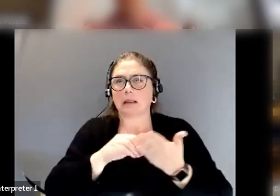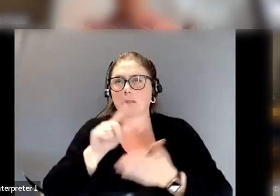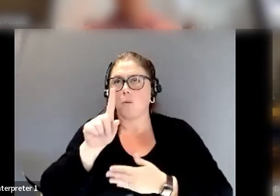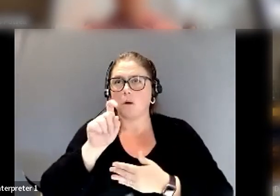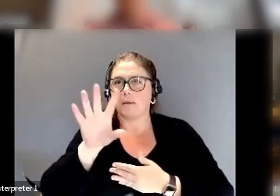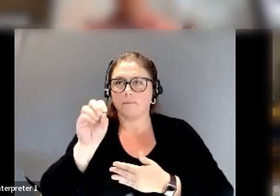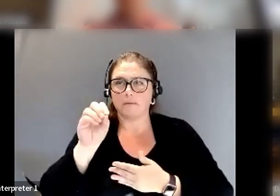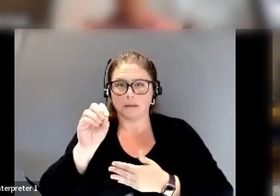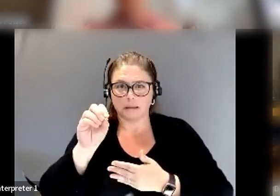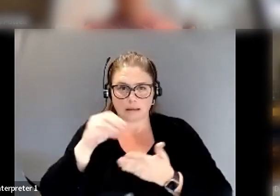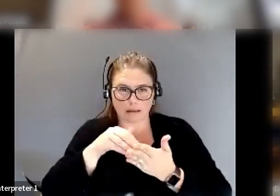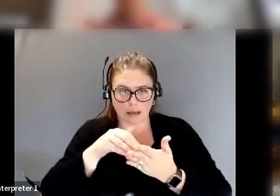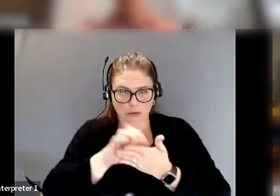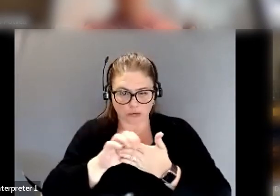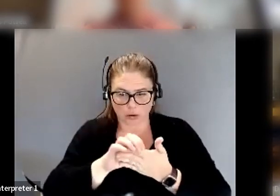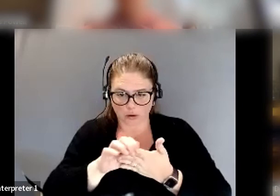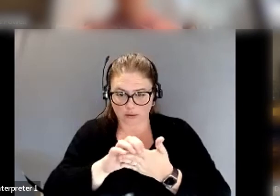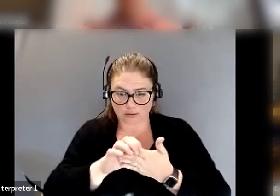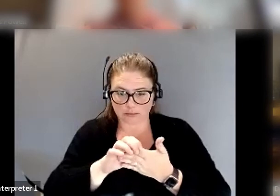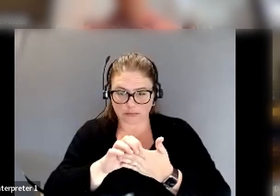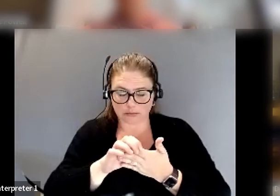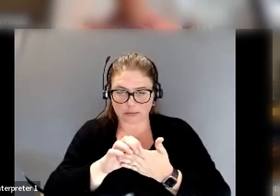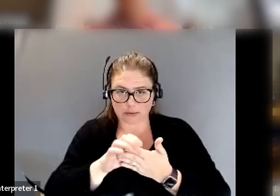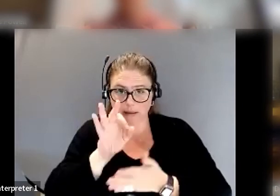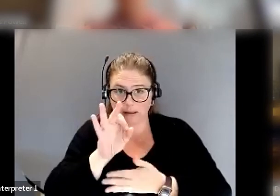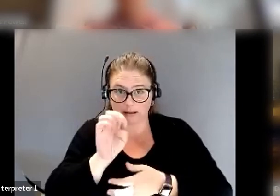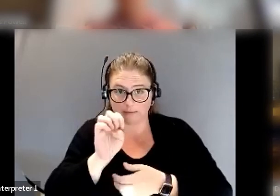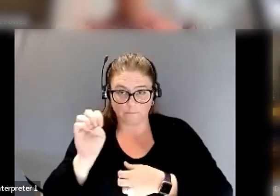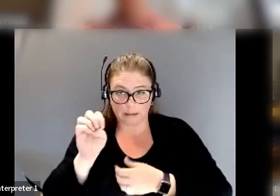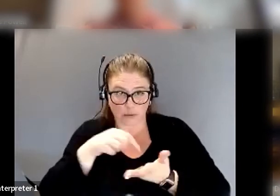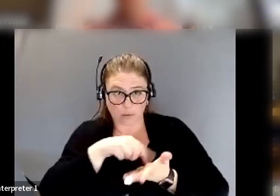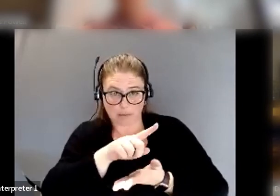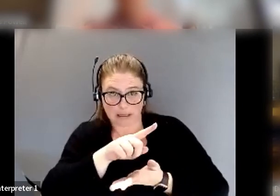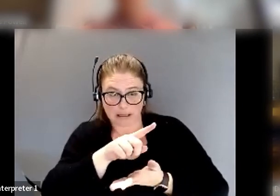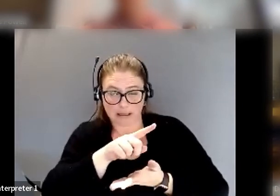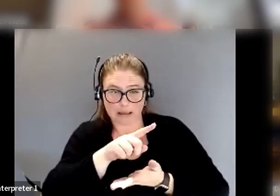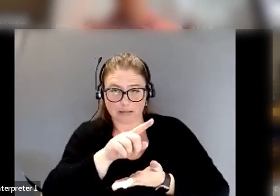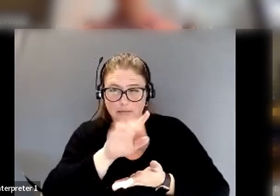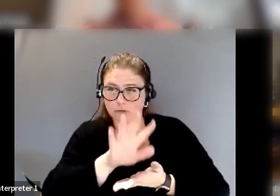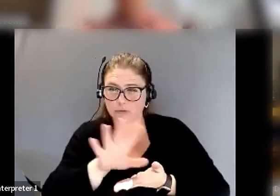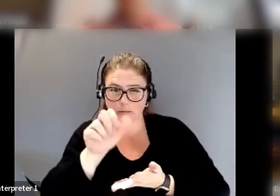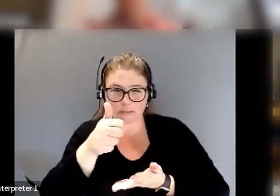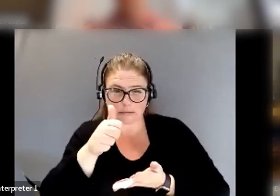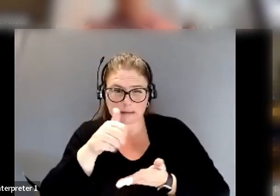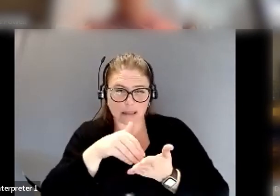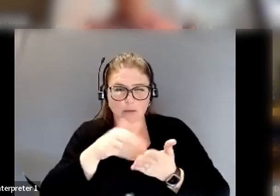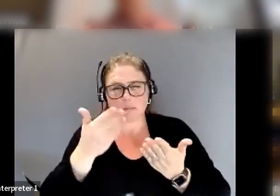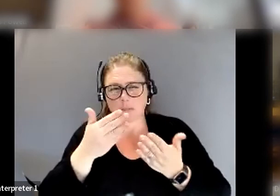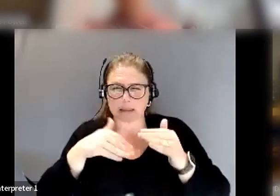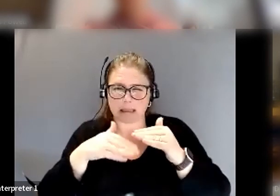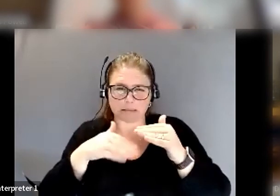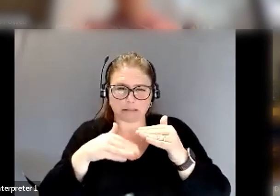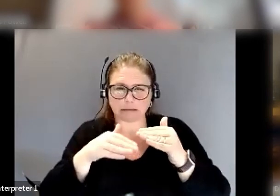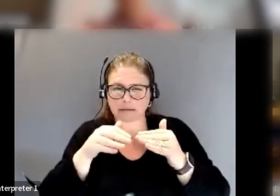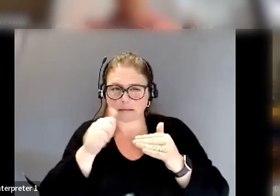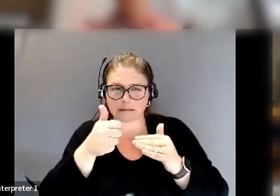like that, the actual claim size itself, like the fee that you would pay, is maybe around $10,000 or a little bit less than that. I think it's a pretty